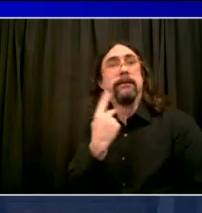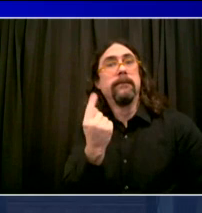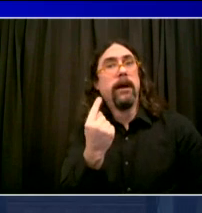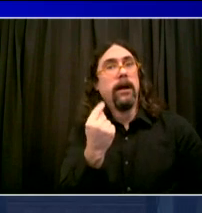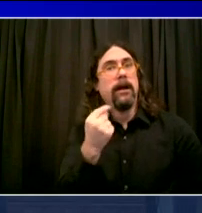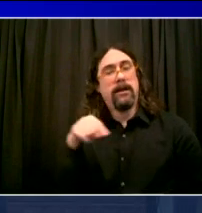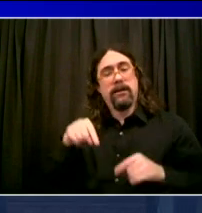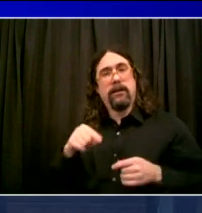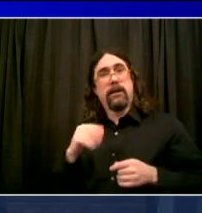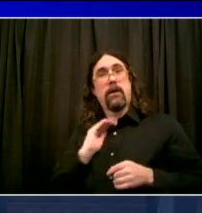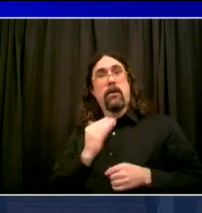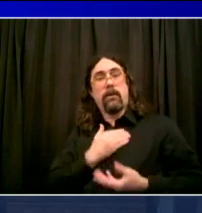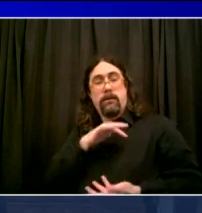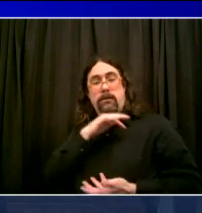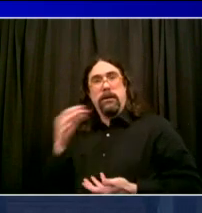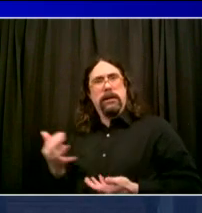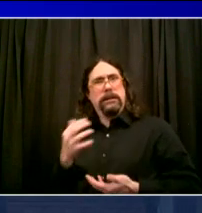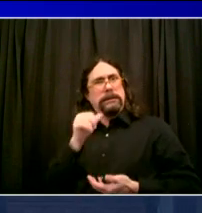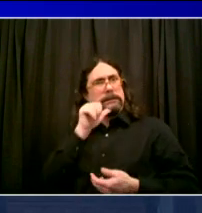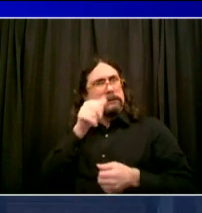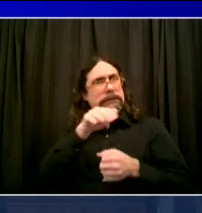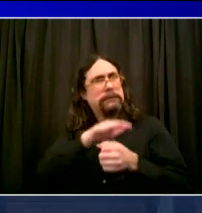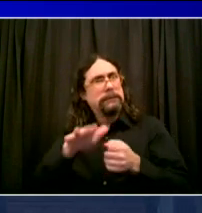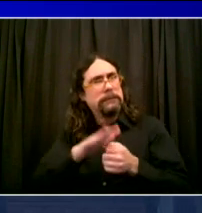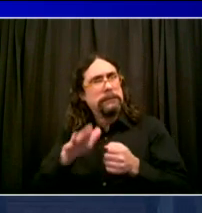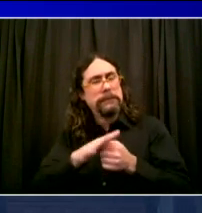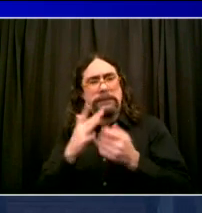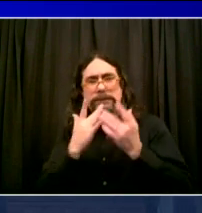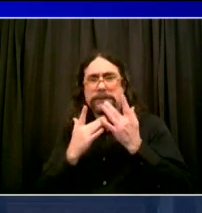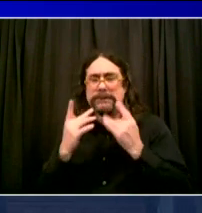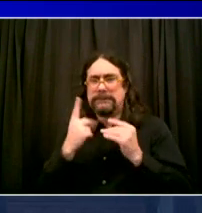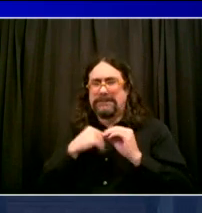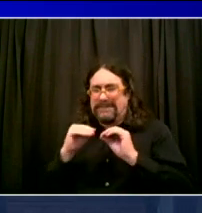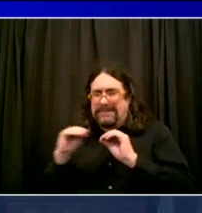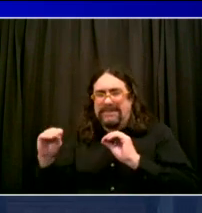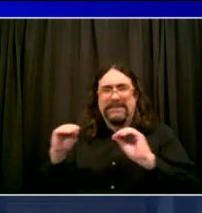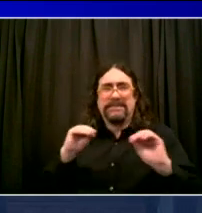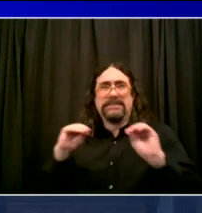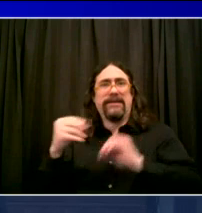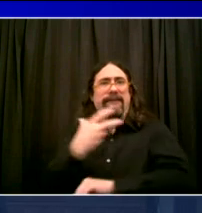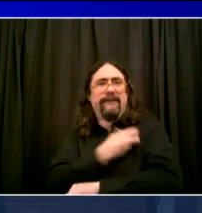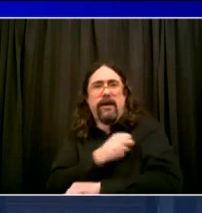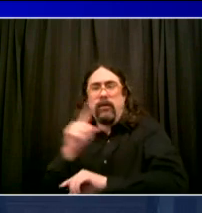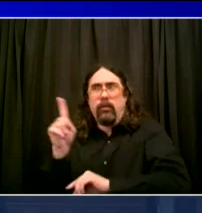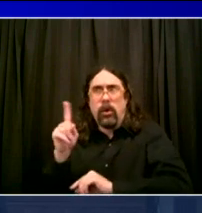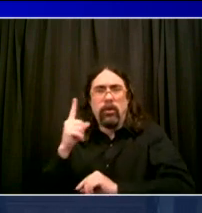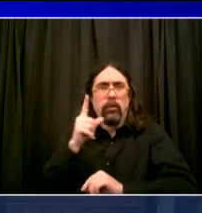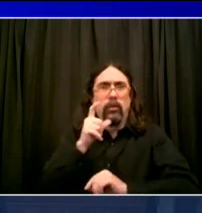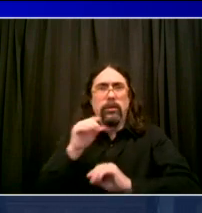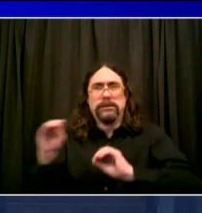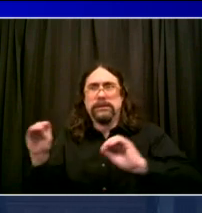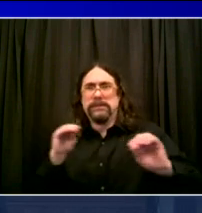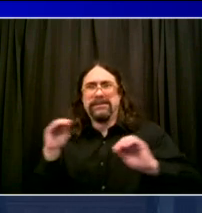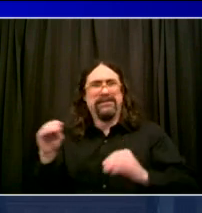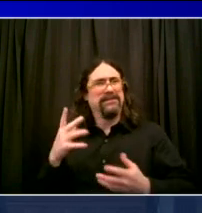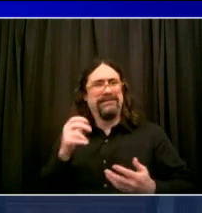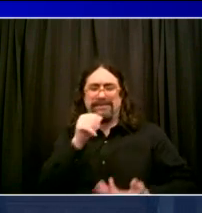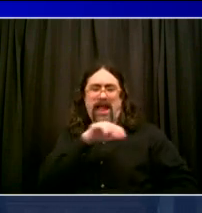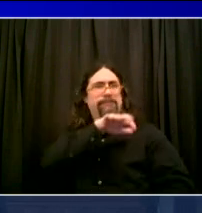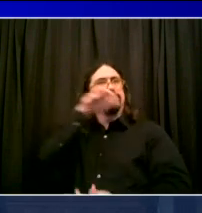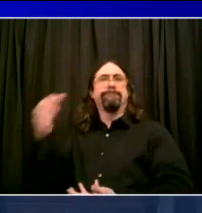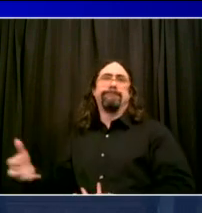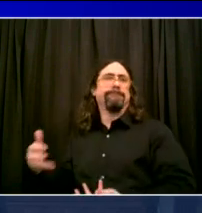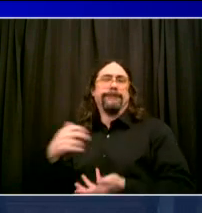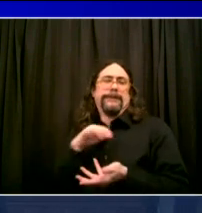sites. Health and hospital sites are open for vaccination today. They have been in touch with the folks who were